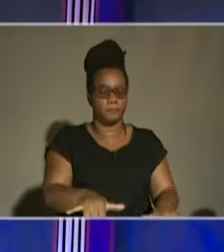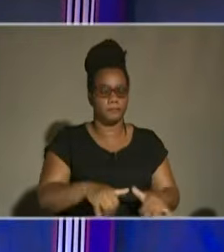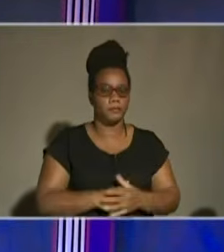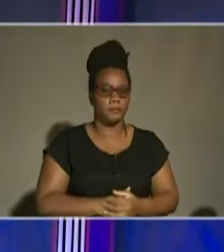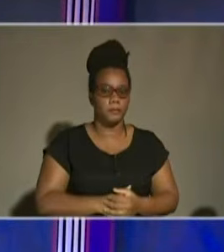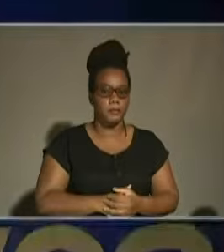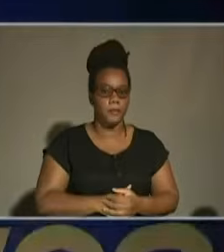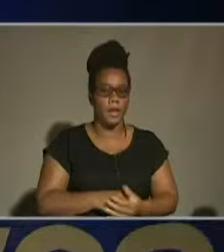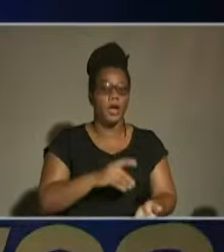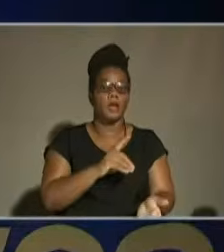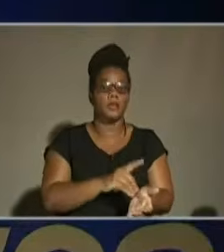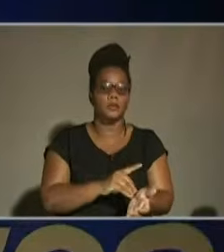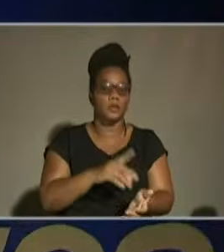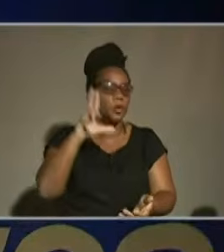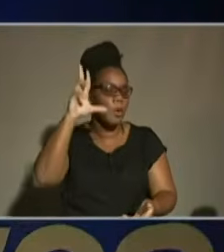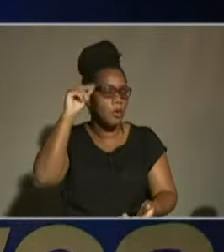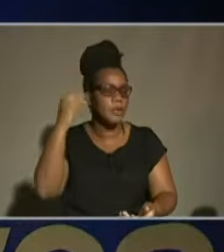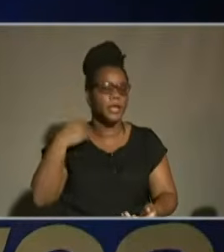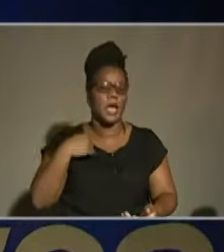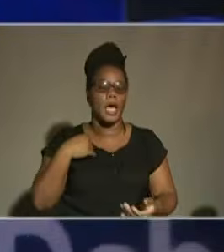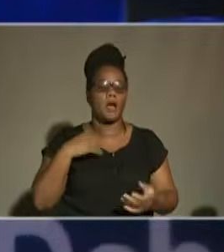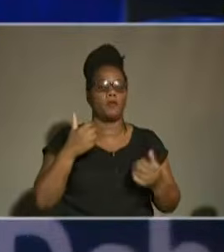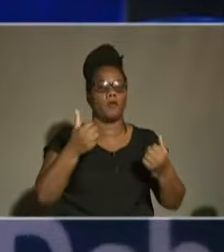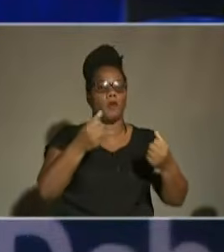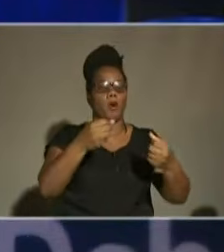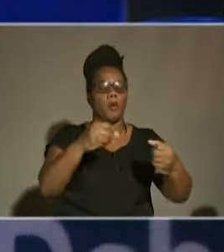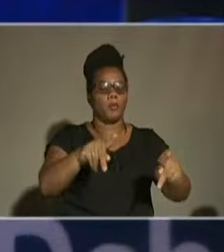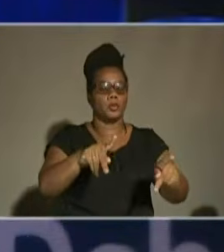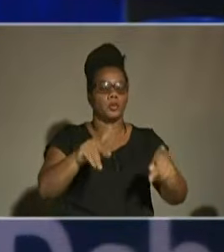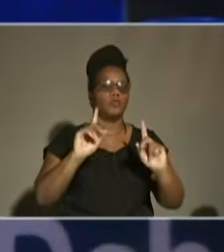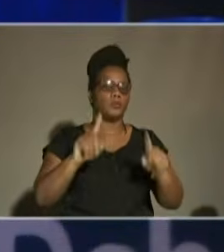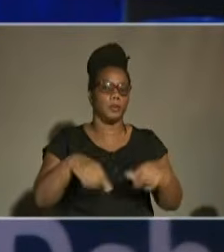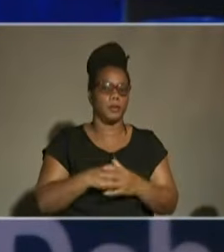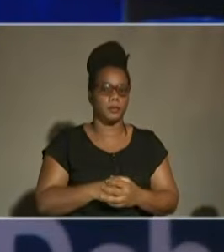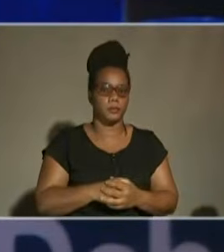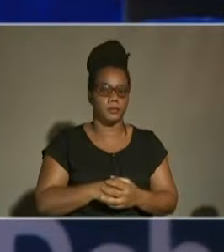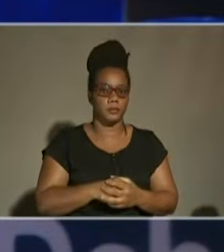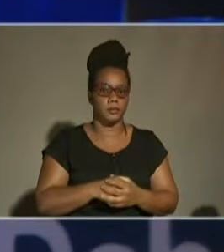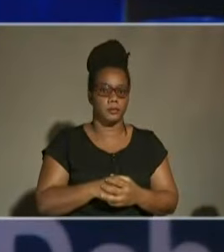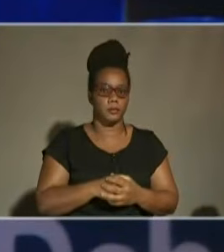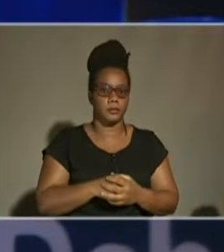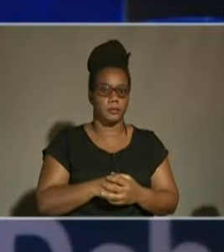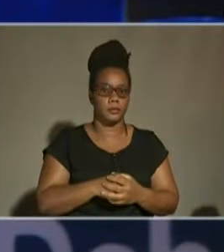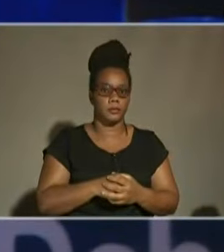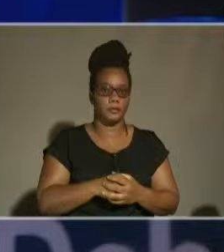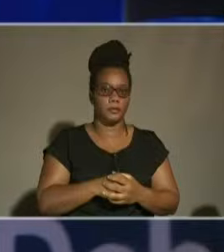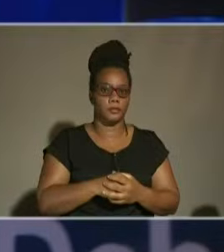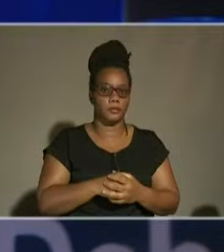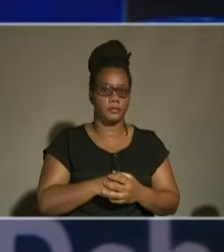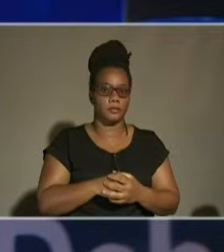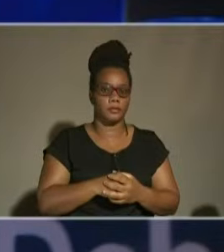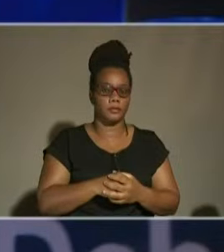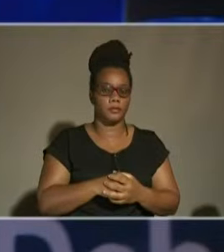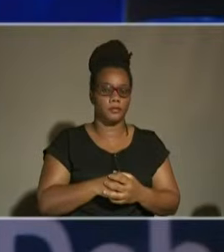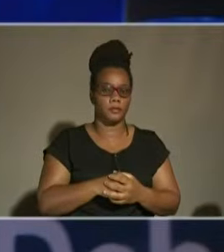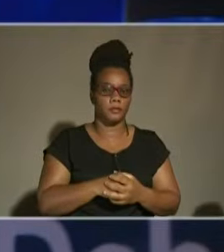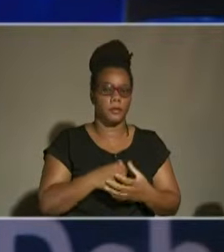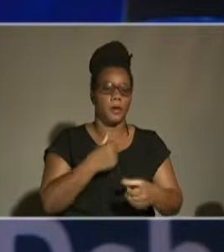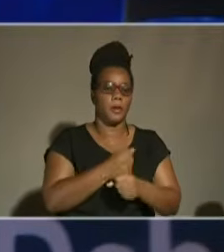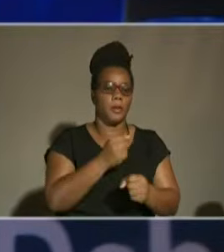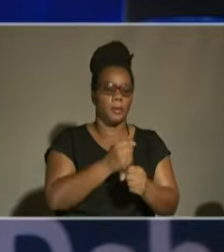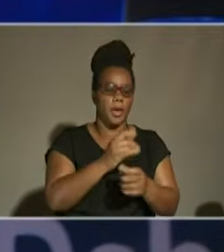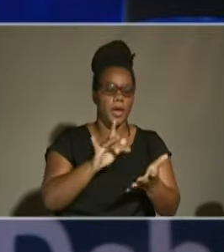Dr. Holness now has the opportunity to respond. The hollowing out of the middle class is an act of the